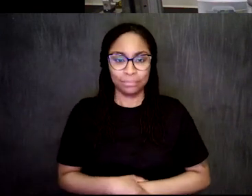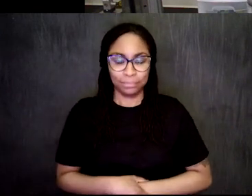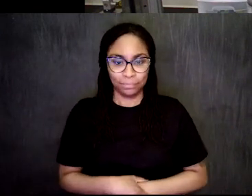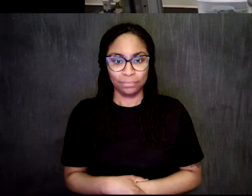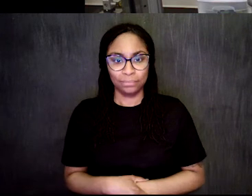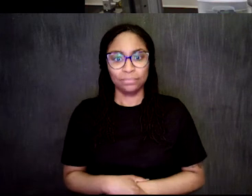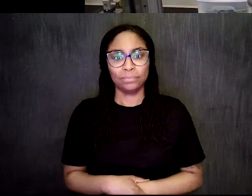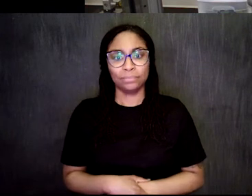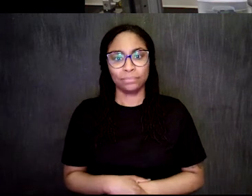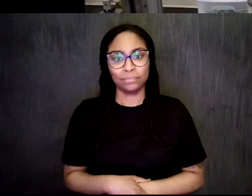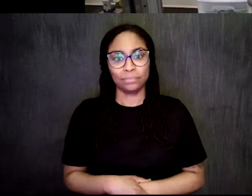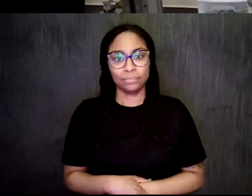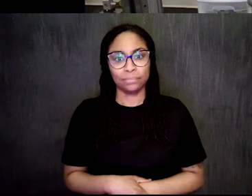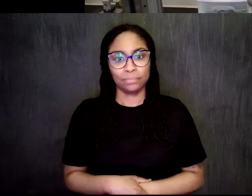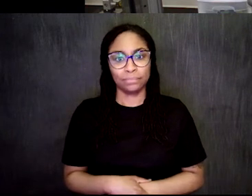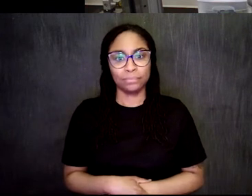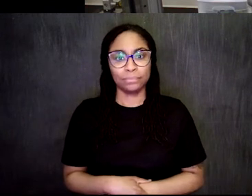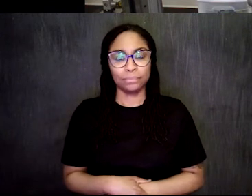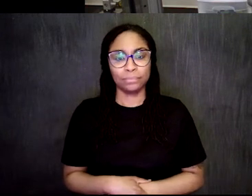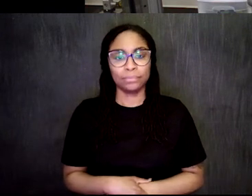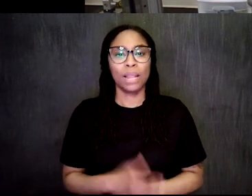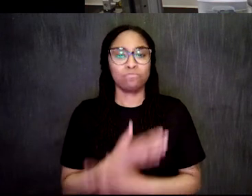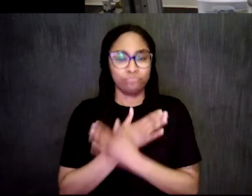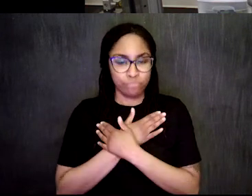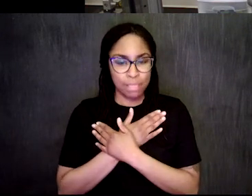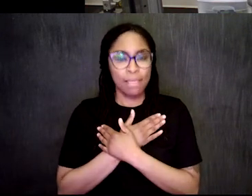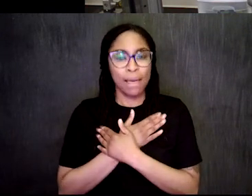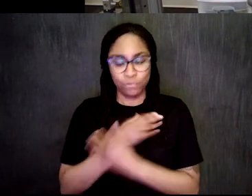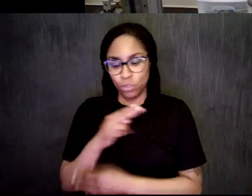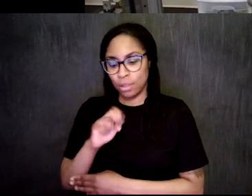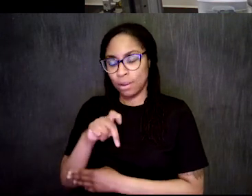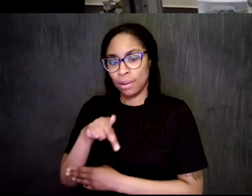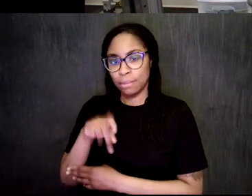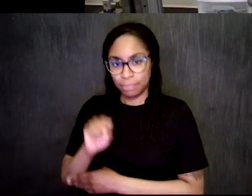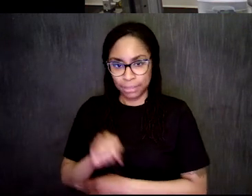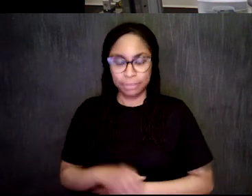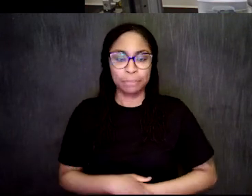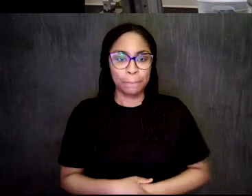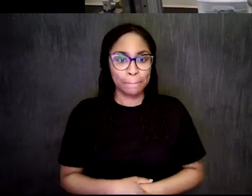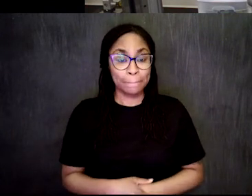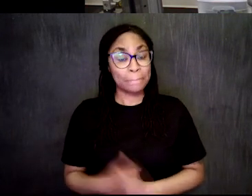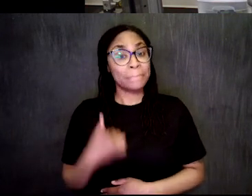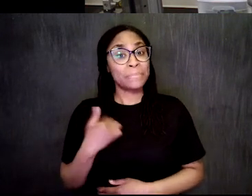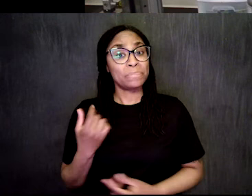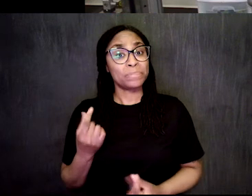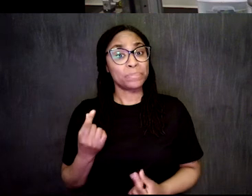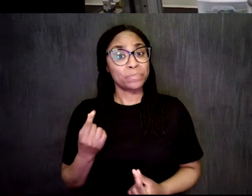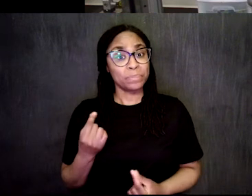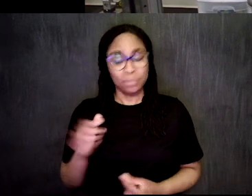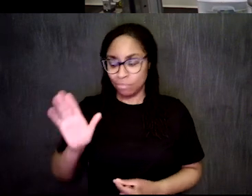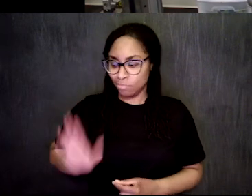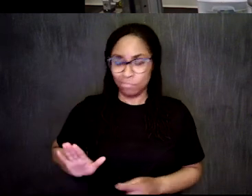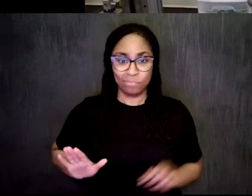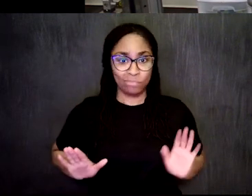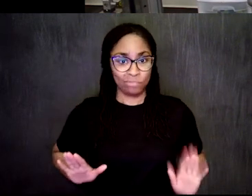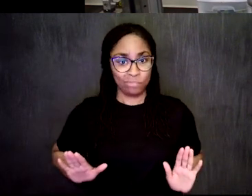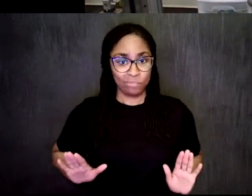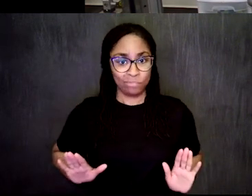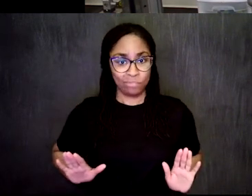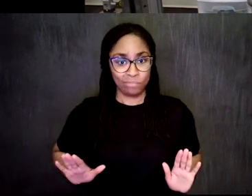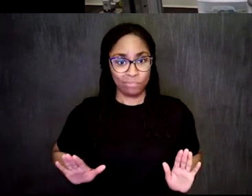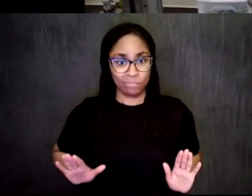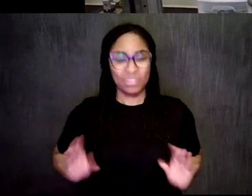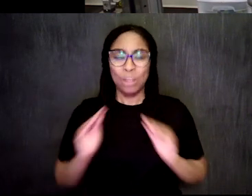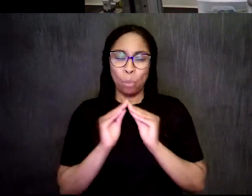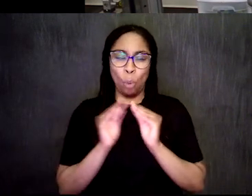up at all. Keep your hips down and relaxed. Okay? And what I'm going to do is I'm going to have